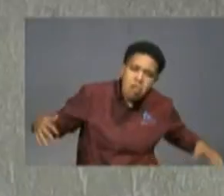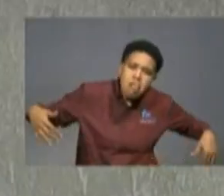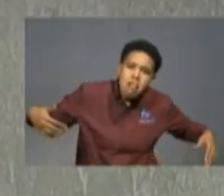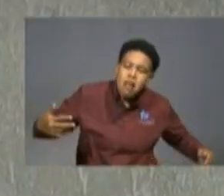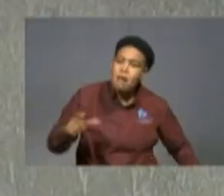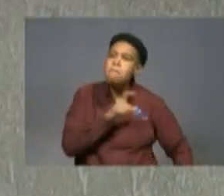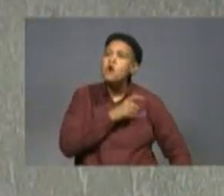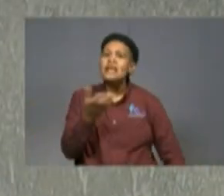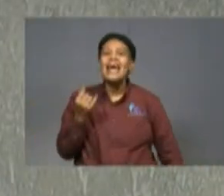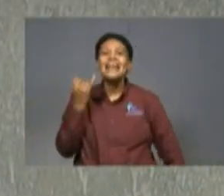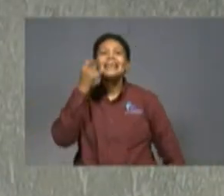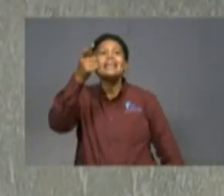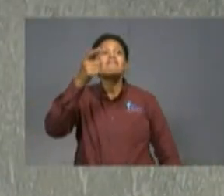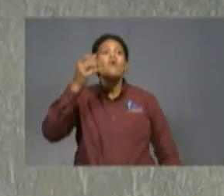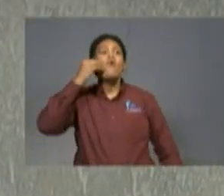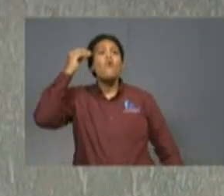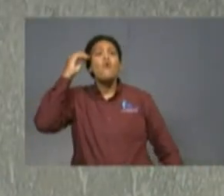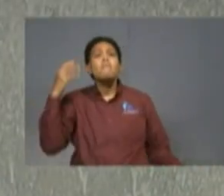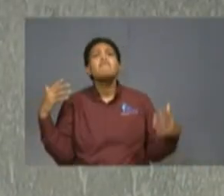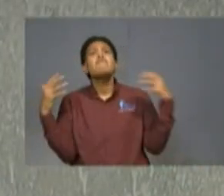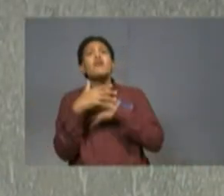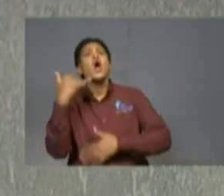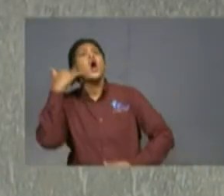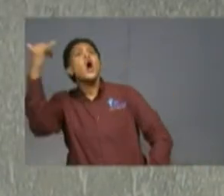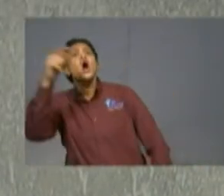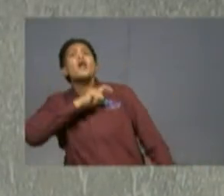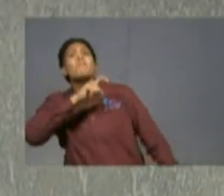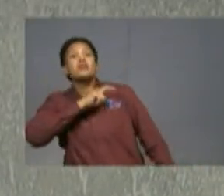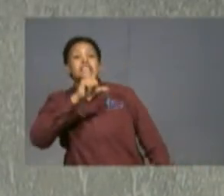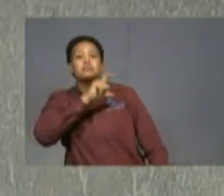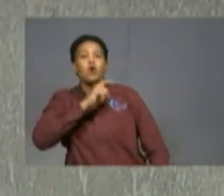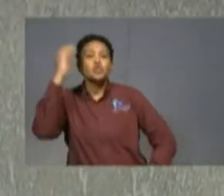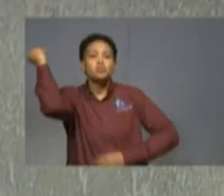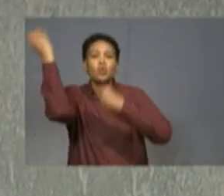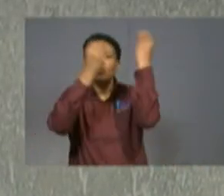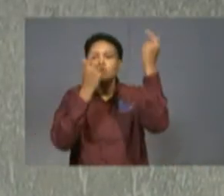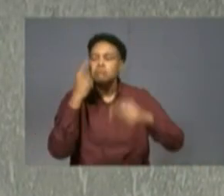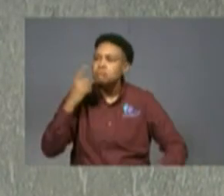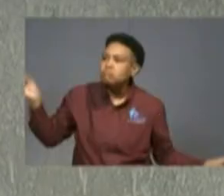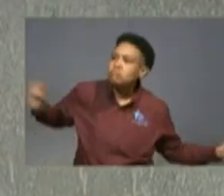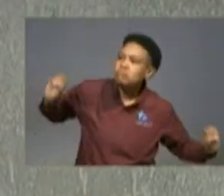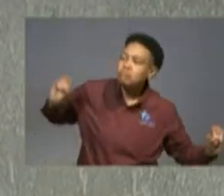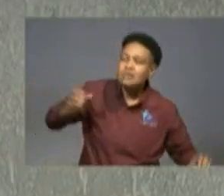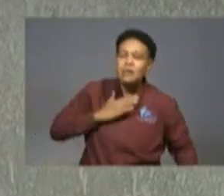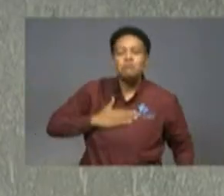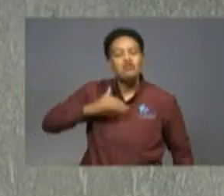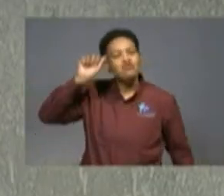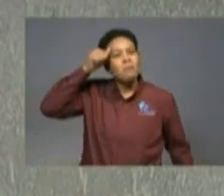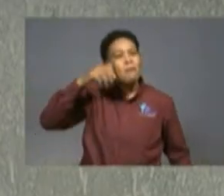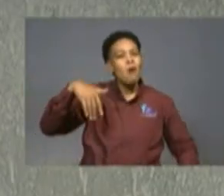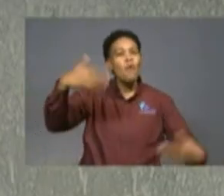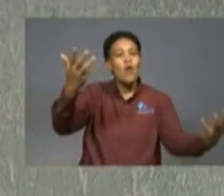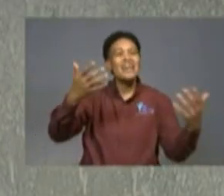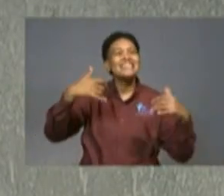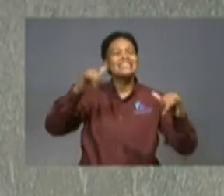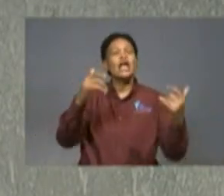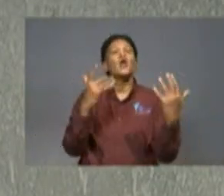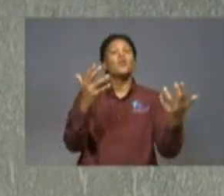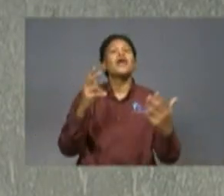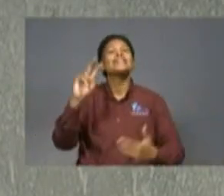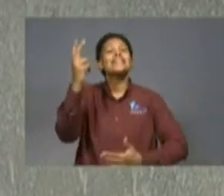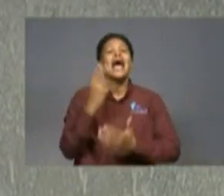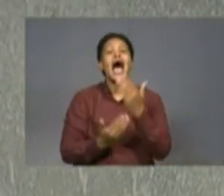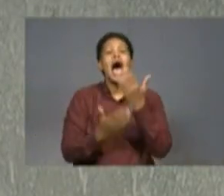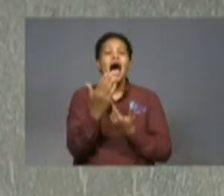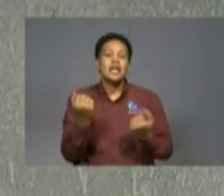you're home and you feel petrified and you call the police and they cannot respond to you, please remember that we are still awaiting the used cars